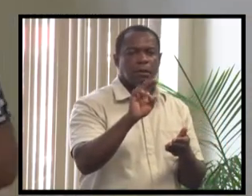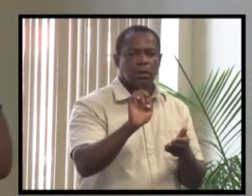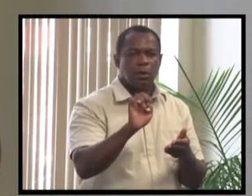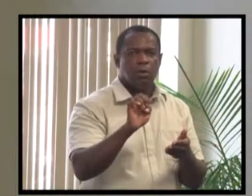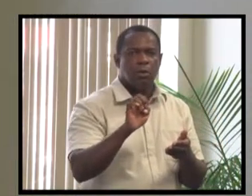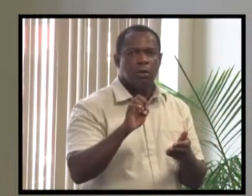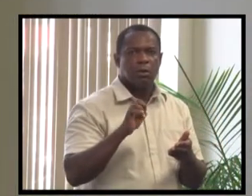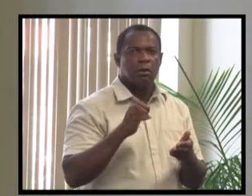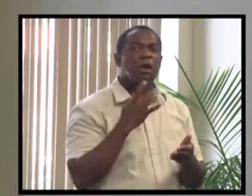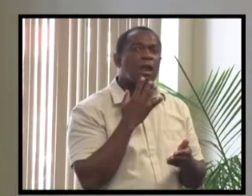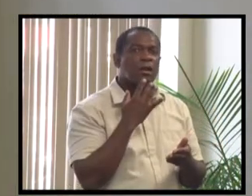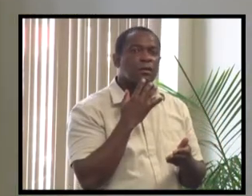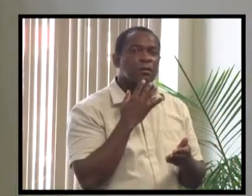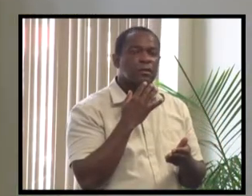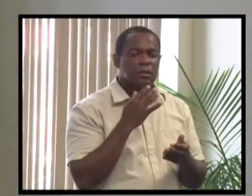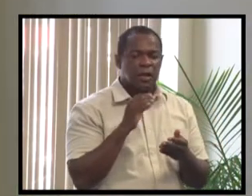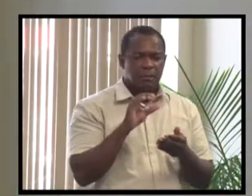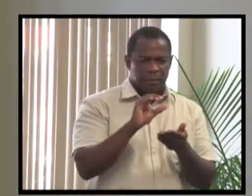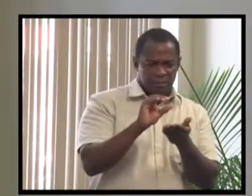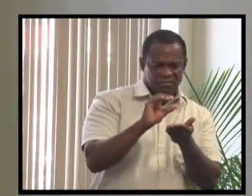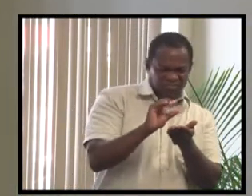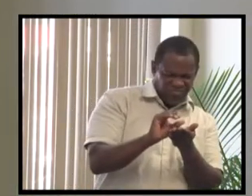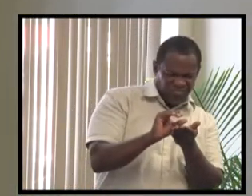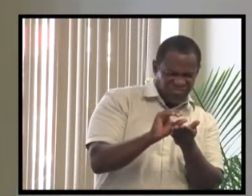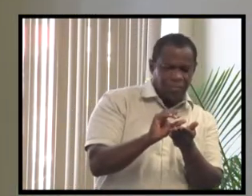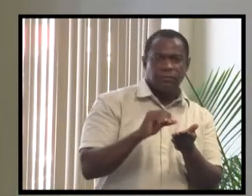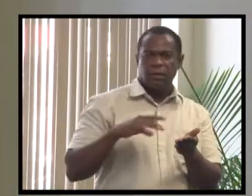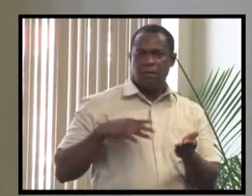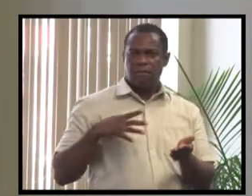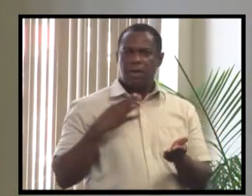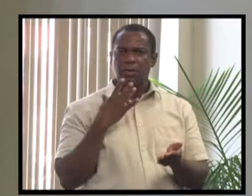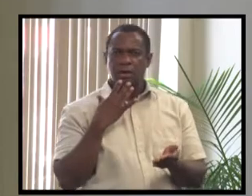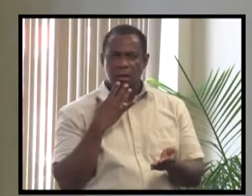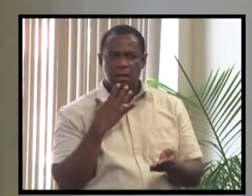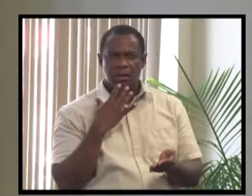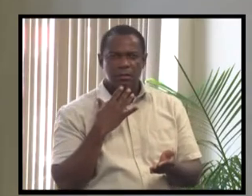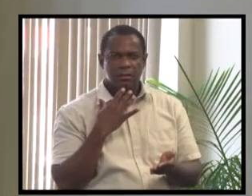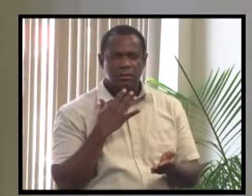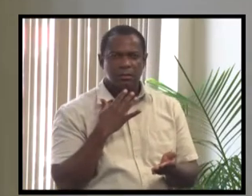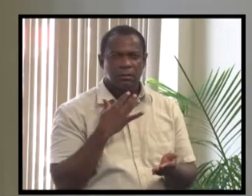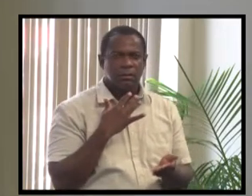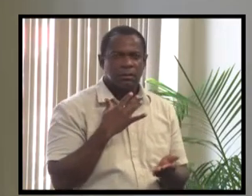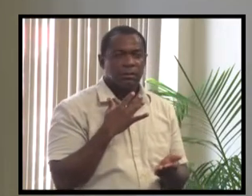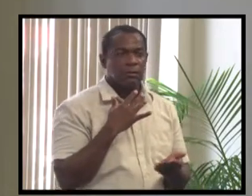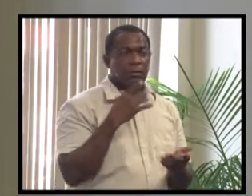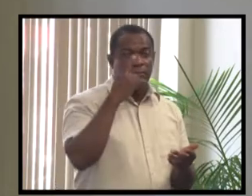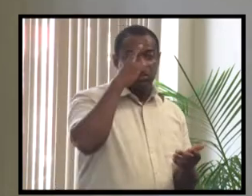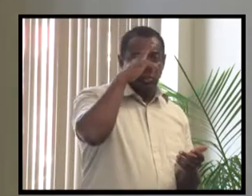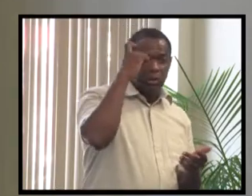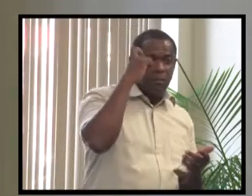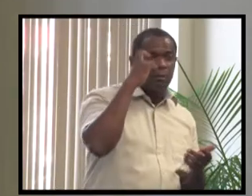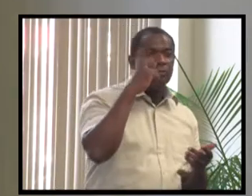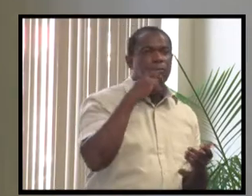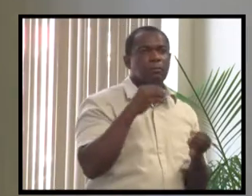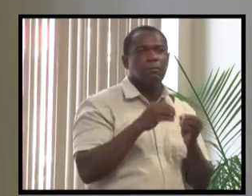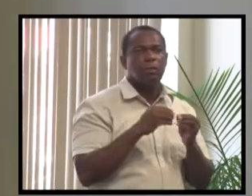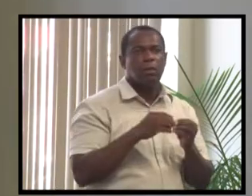color. Down to the end of the year, too, you tend to find more saturated core colors. Summer, you'll find more light,